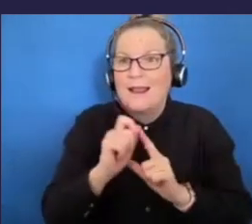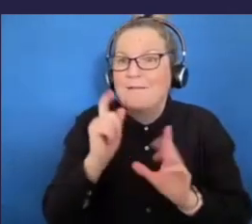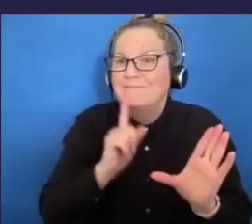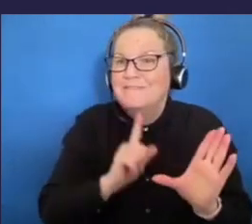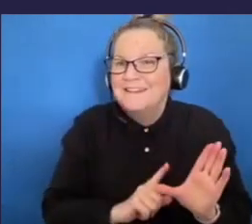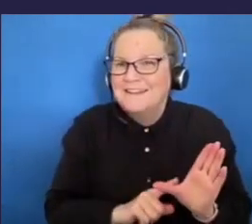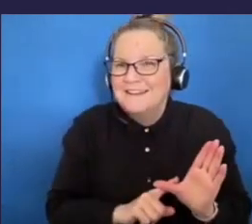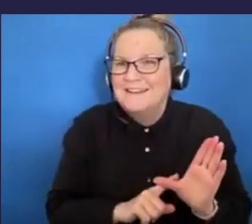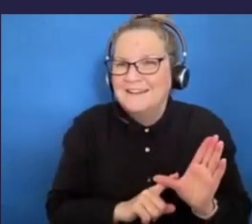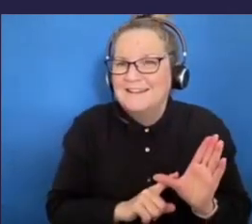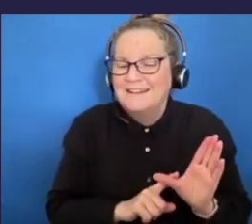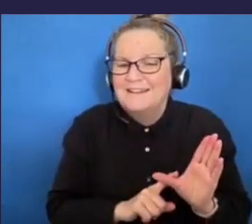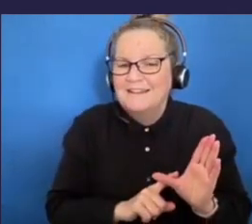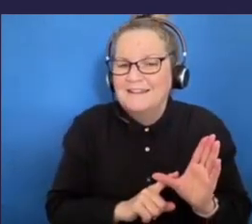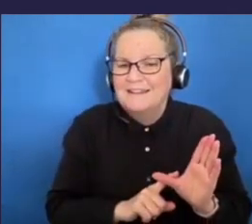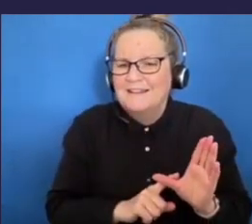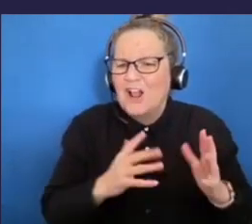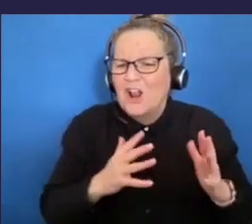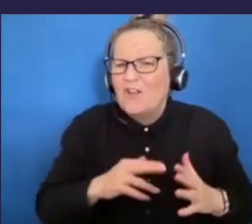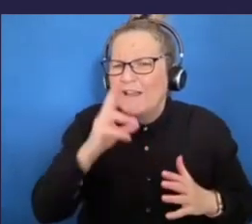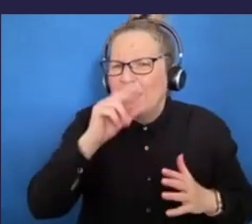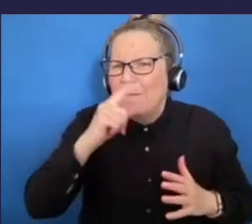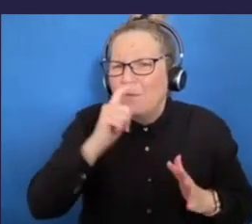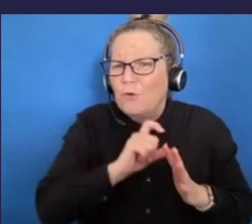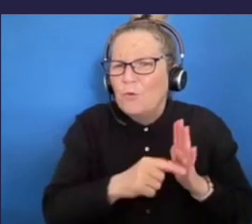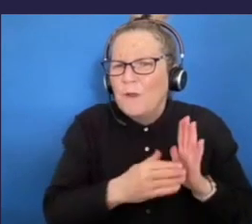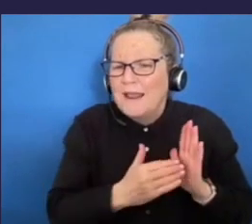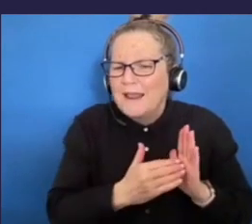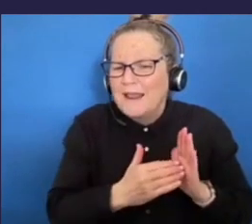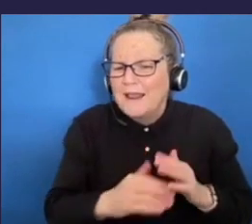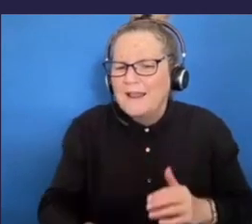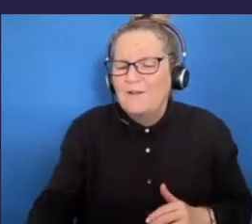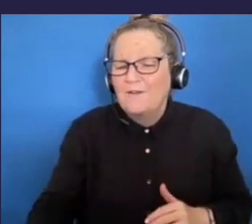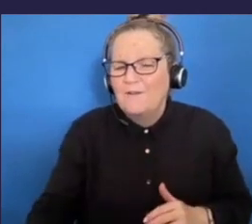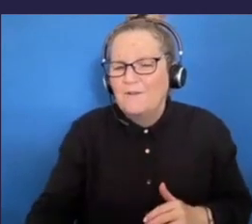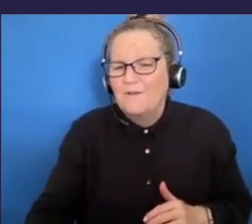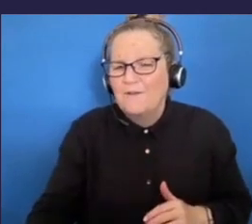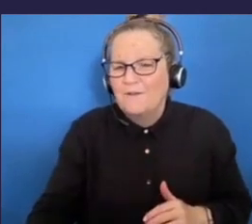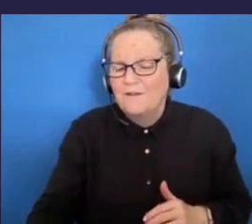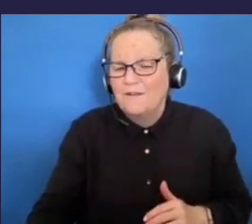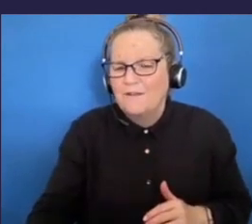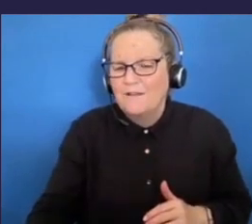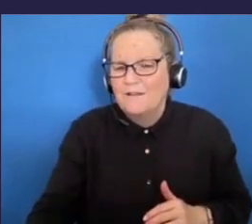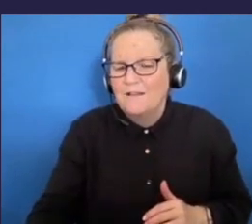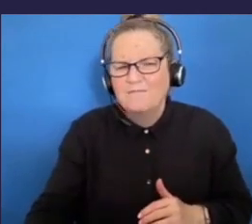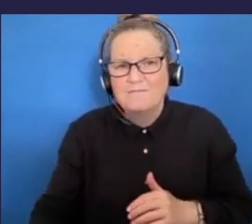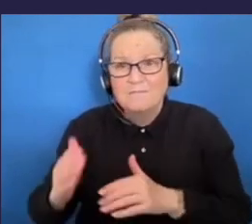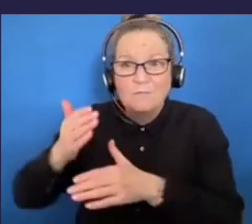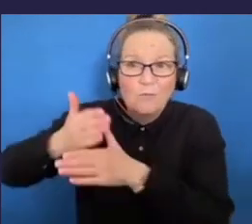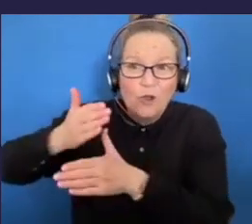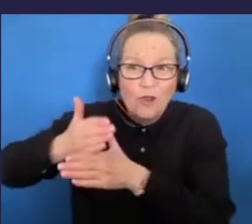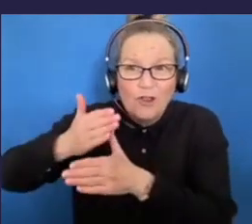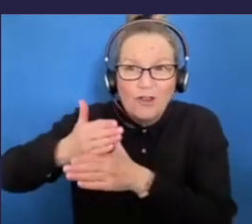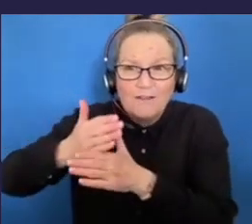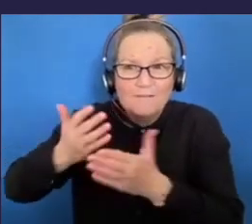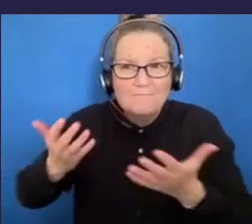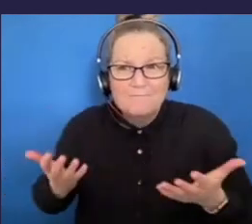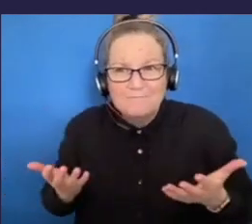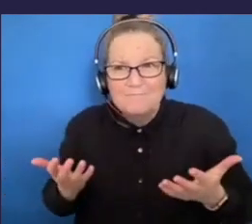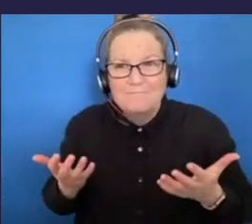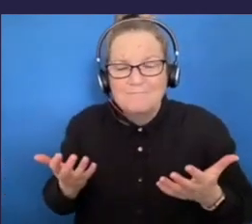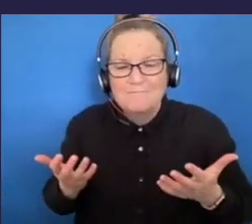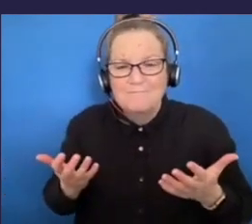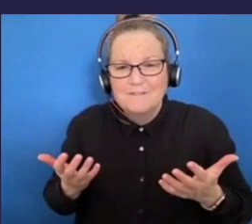that I think a lot of young people take, and then the world of work. And then in addition to all of